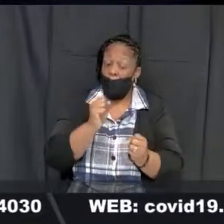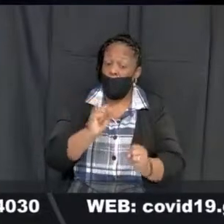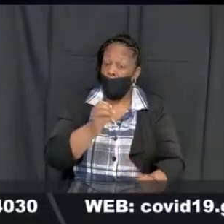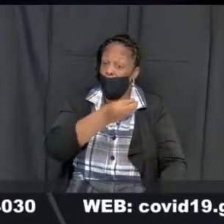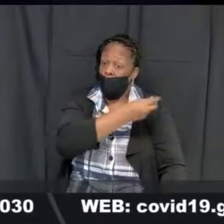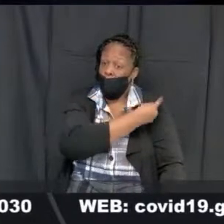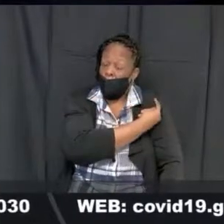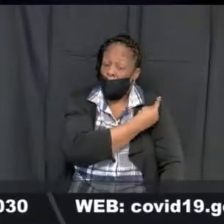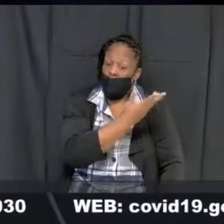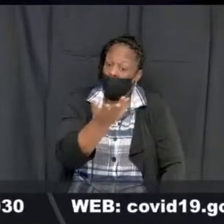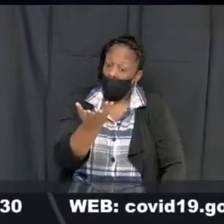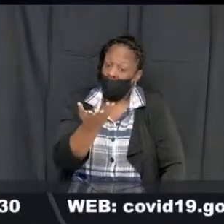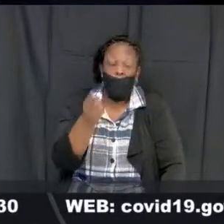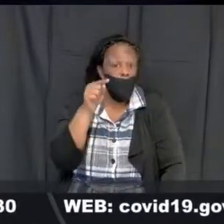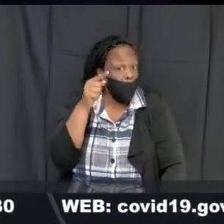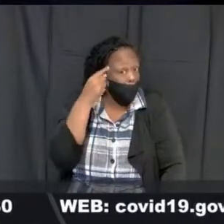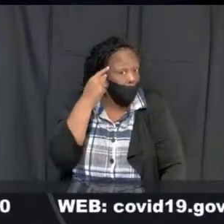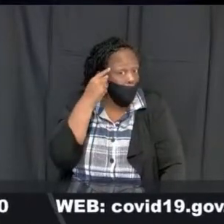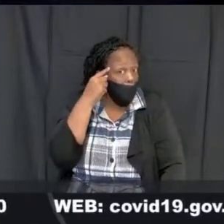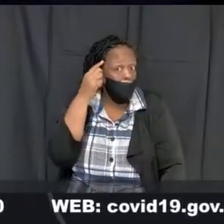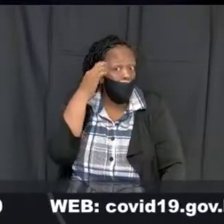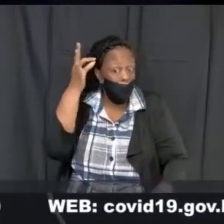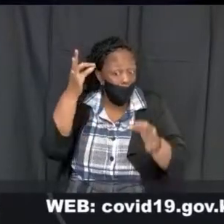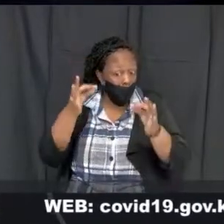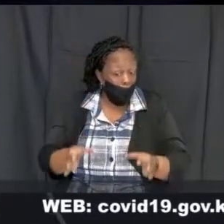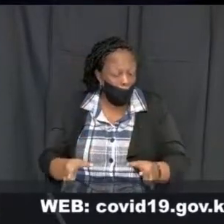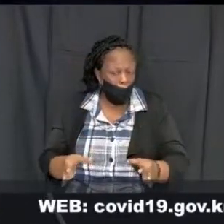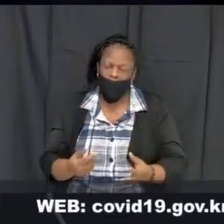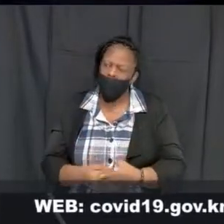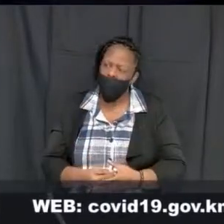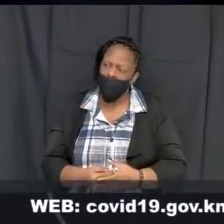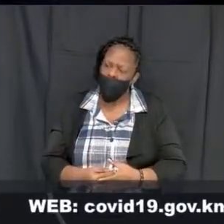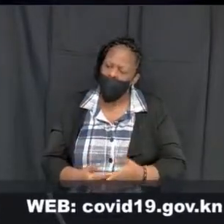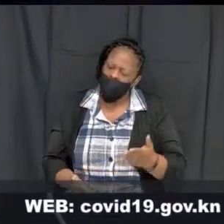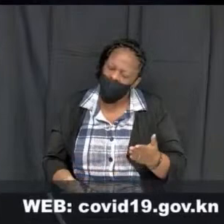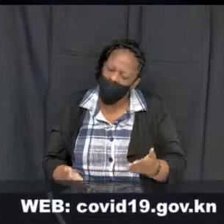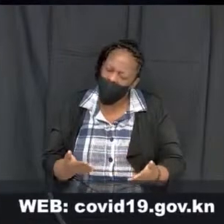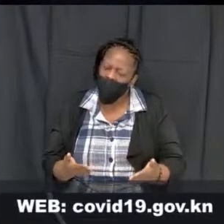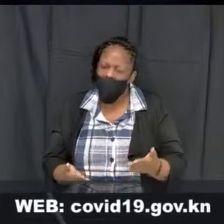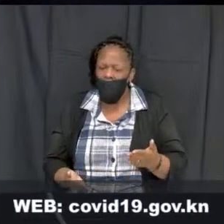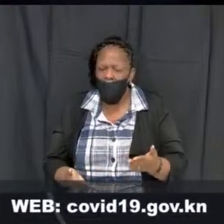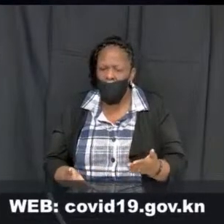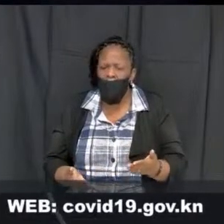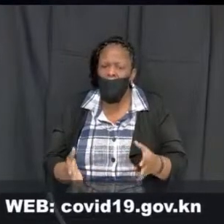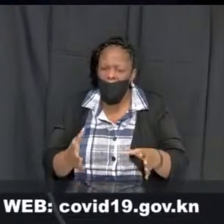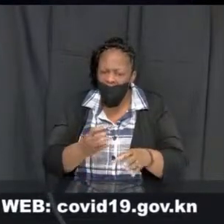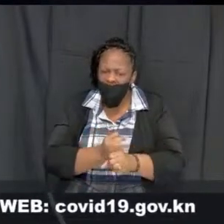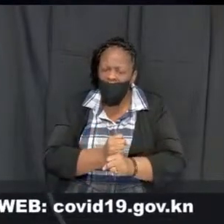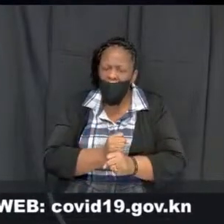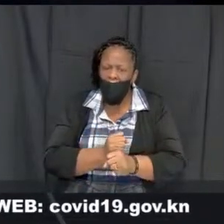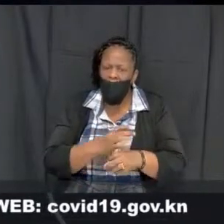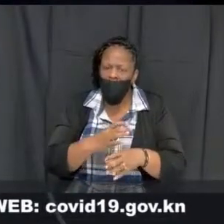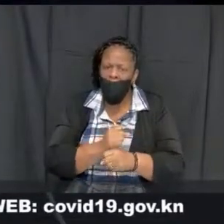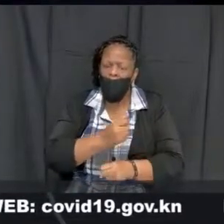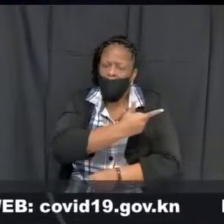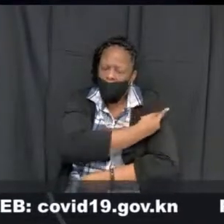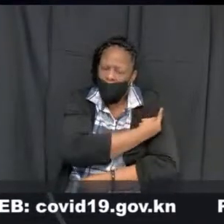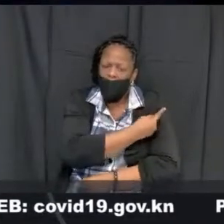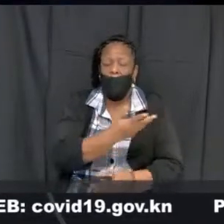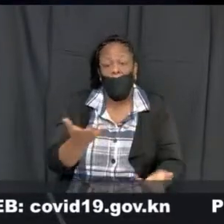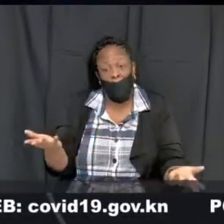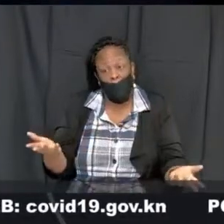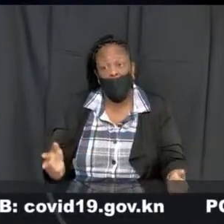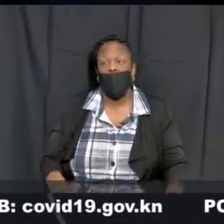general public, have to make that personal decision and decide. Because the reality is, as stated